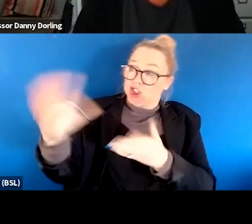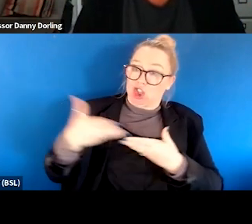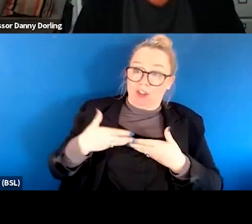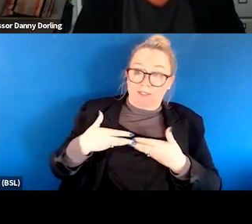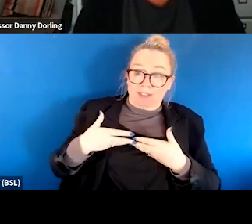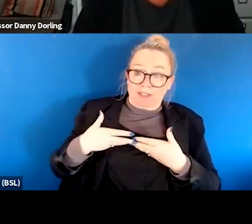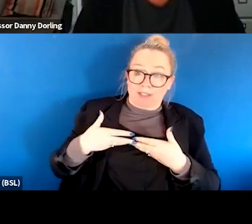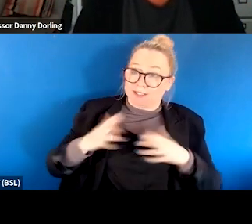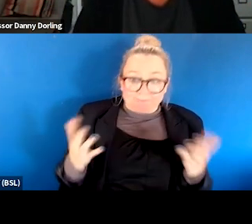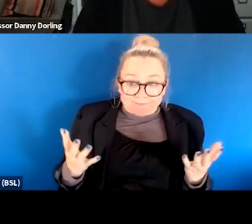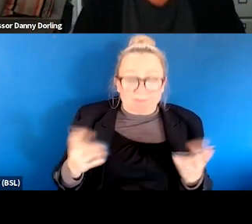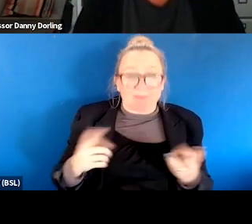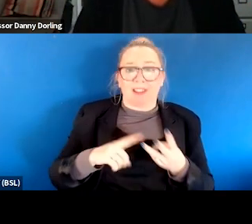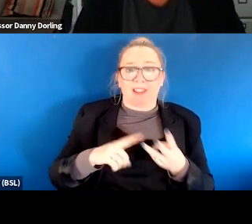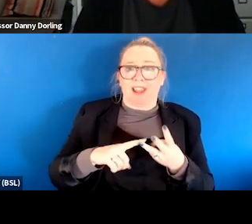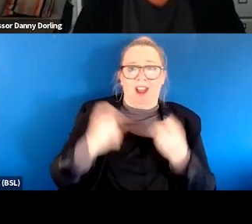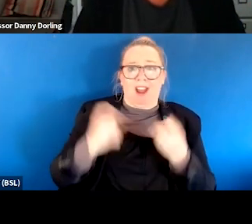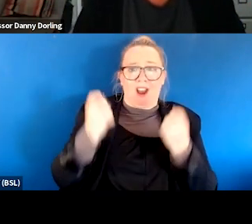just understand.